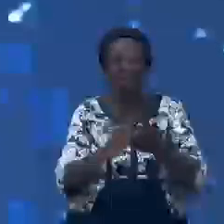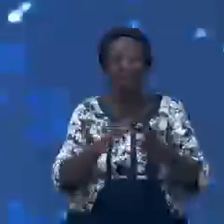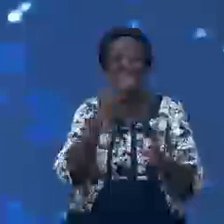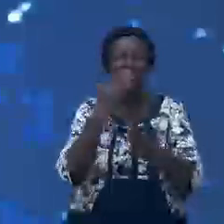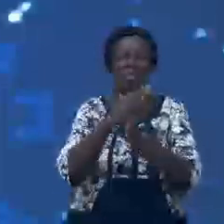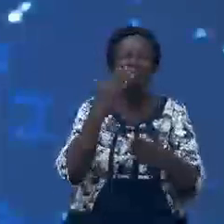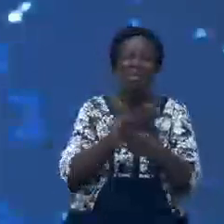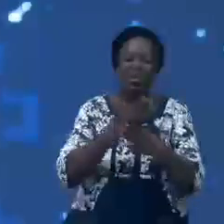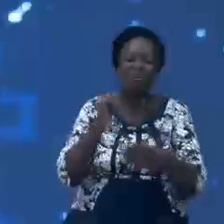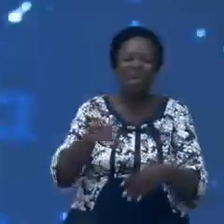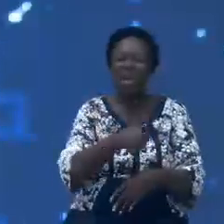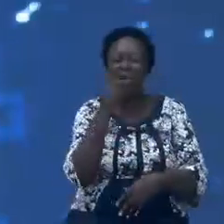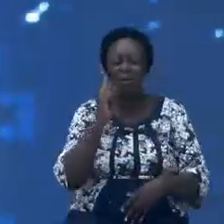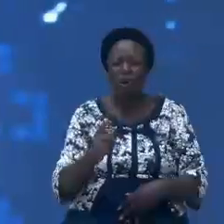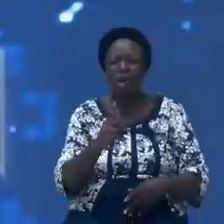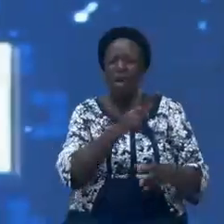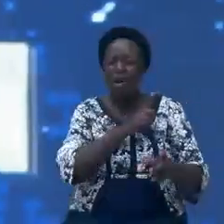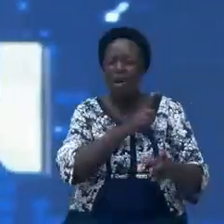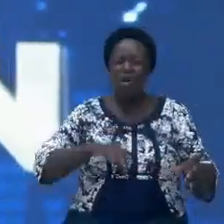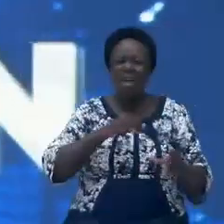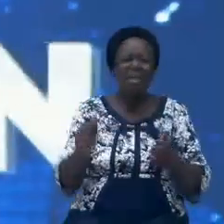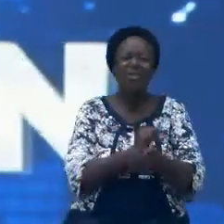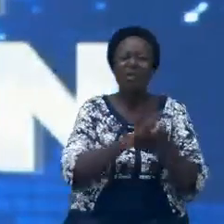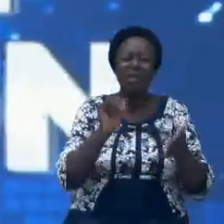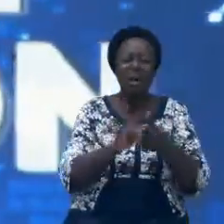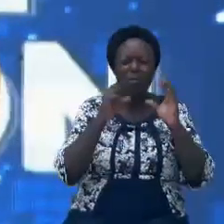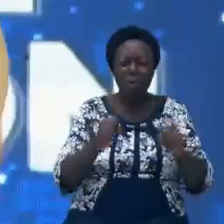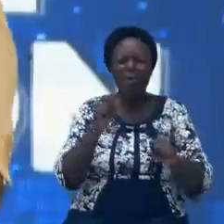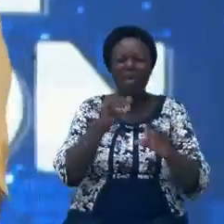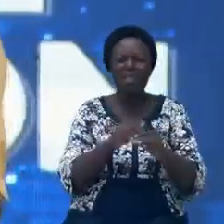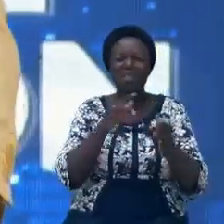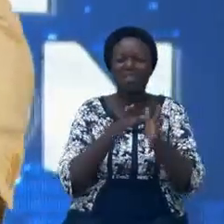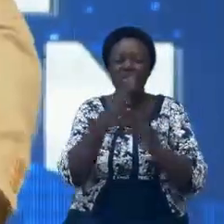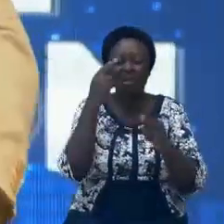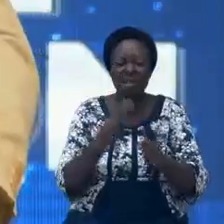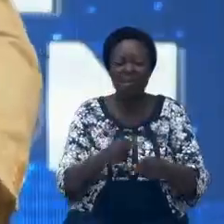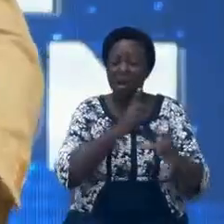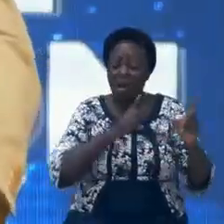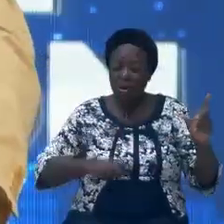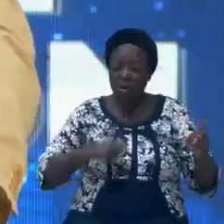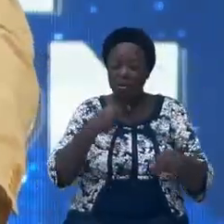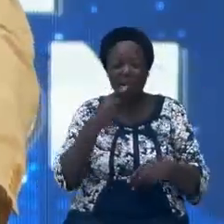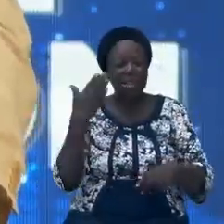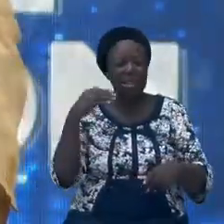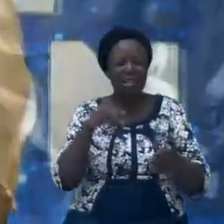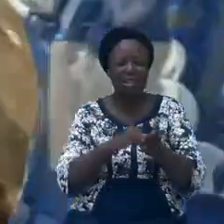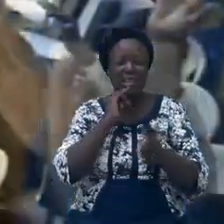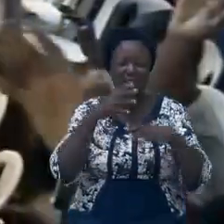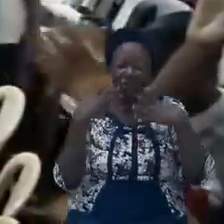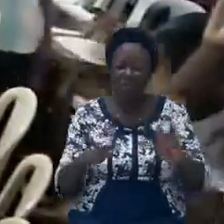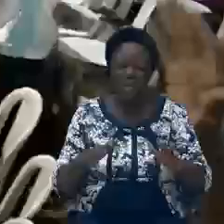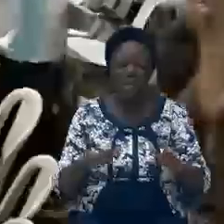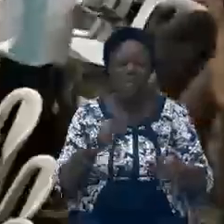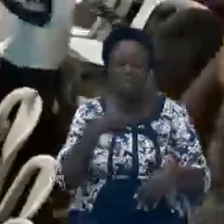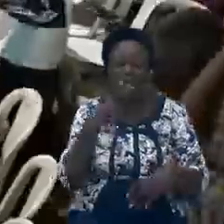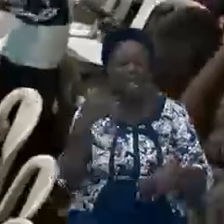of evil tormenting anyone, I break that power in Jesus' name.